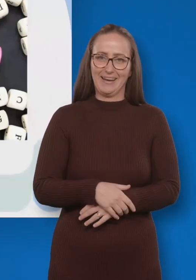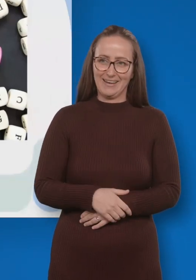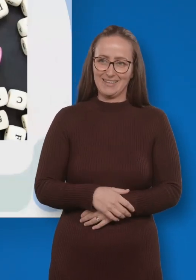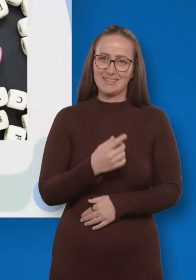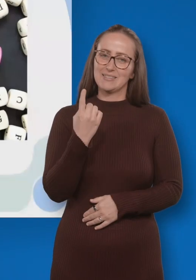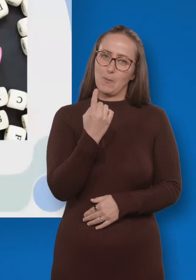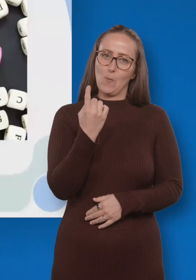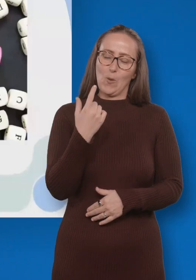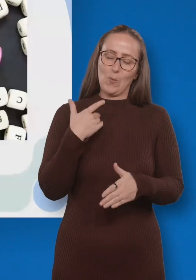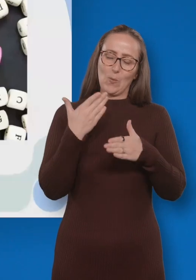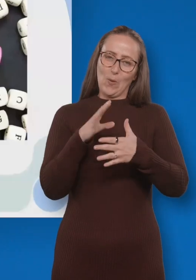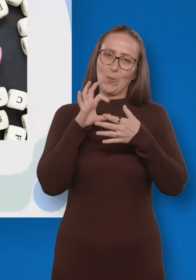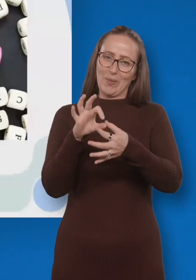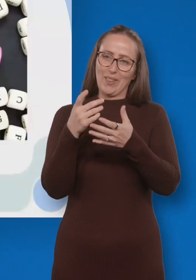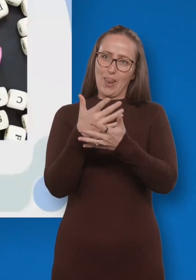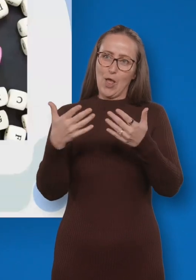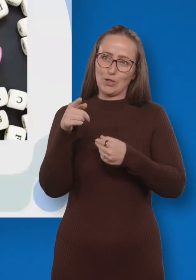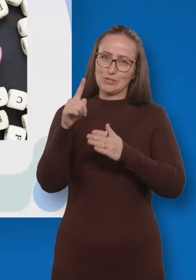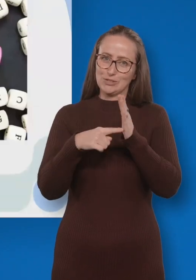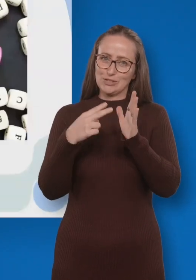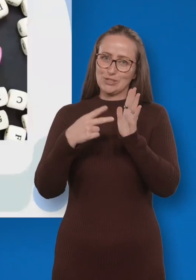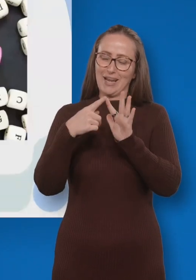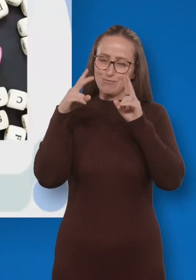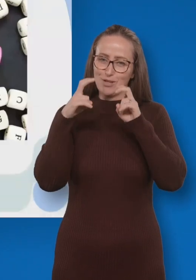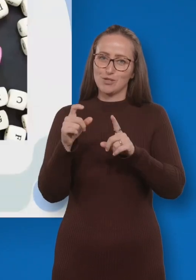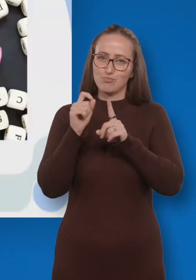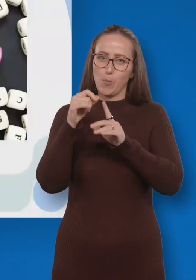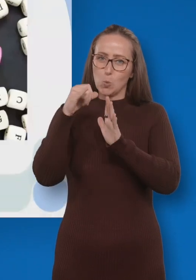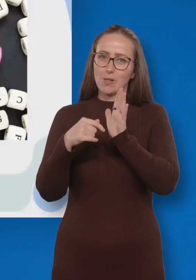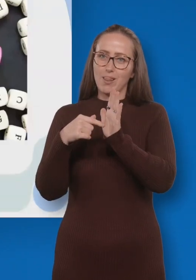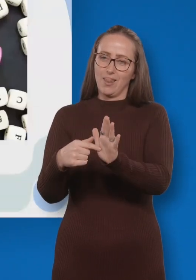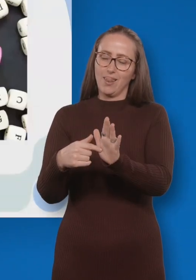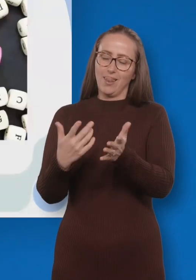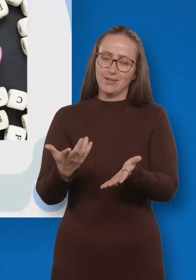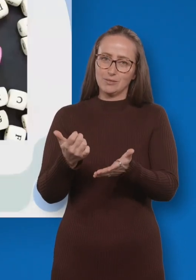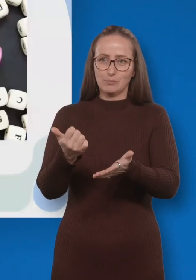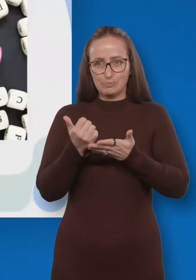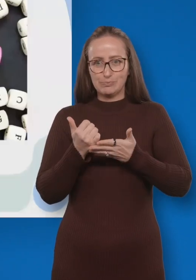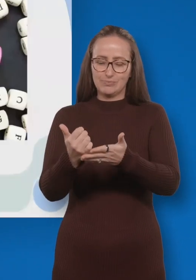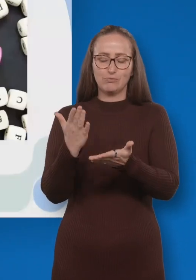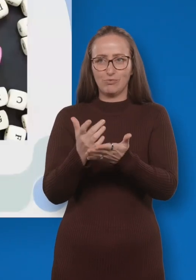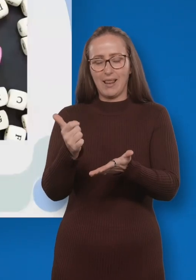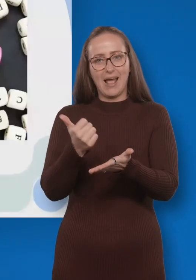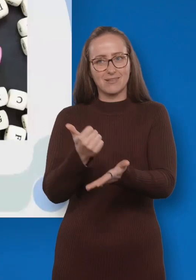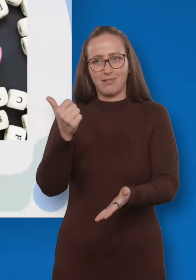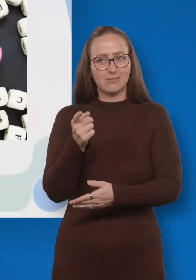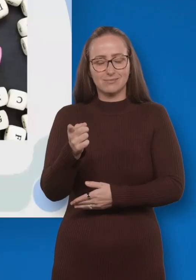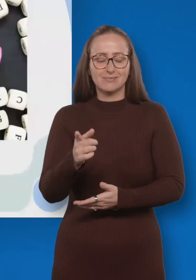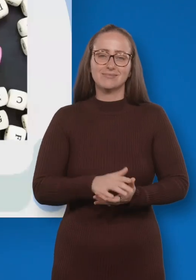Jane is someone I've worked with a lot on writing research proposals, actually, and supporting me to write research proposals, and is excellent at that.